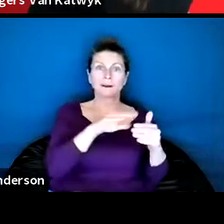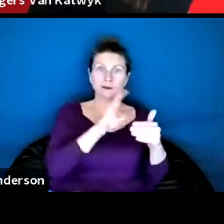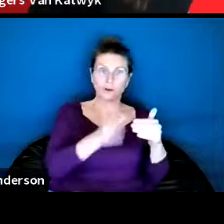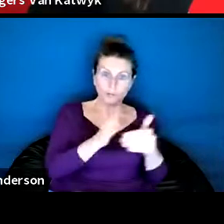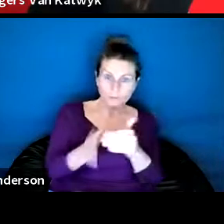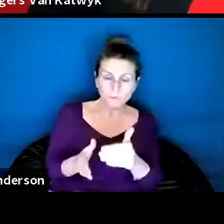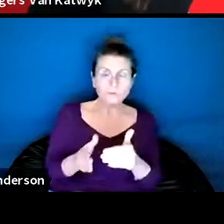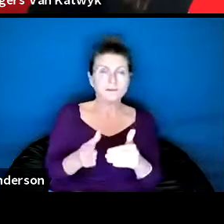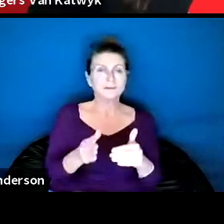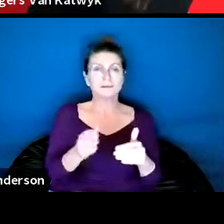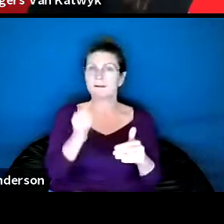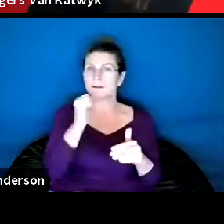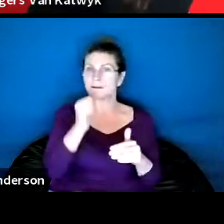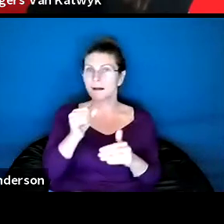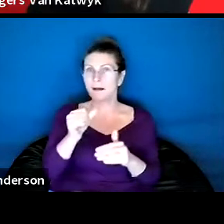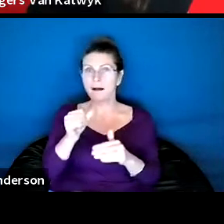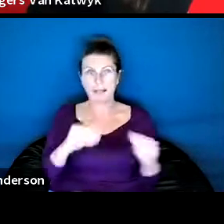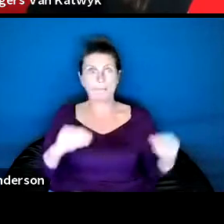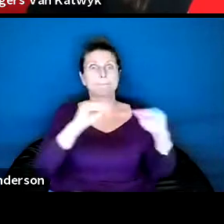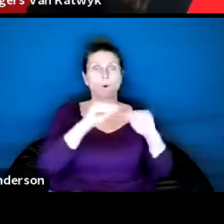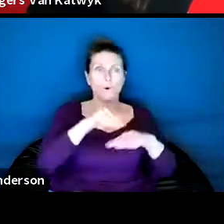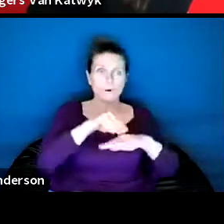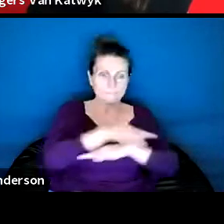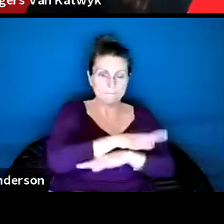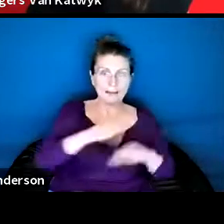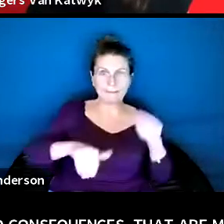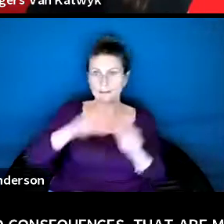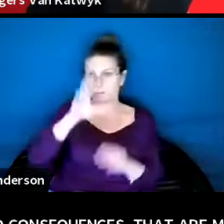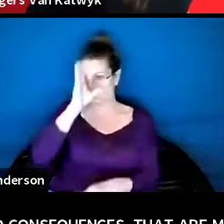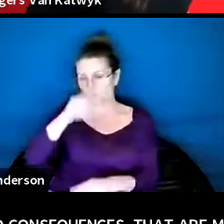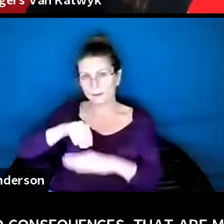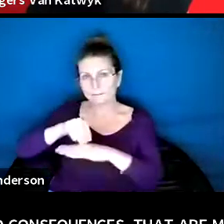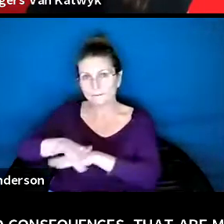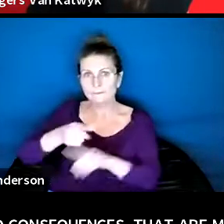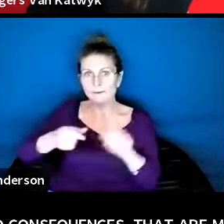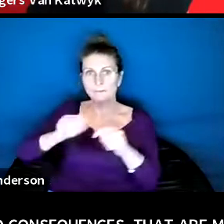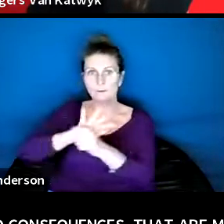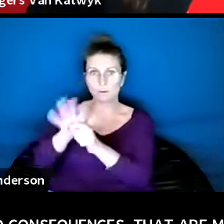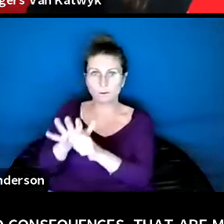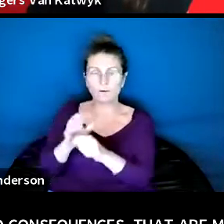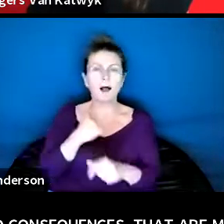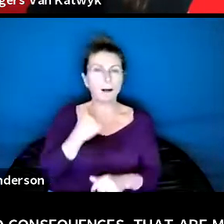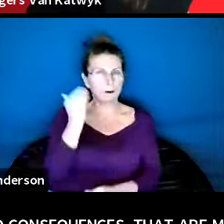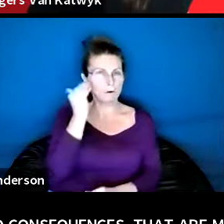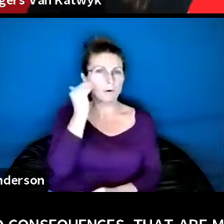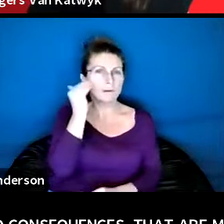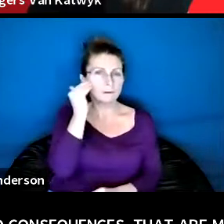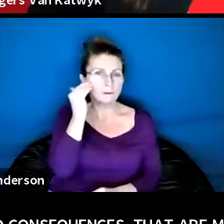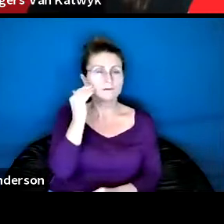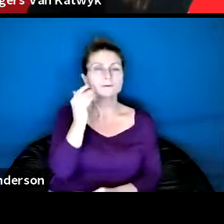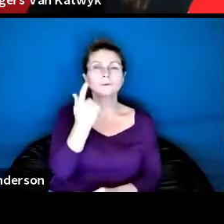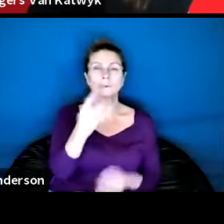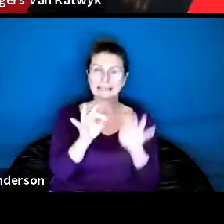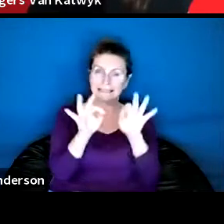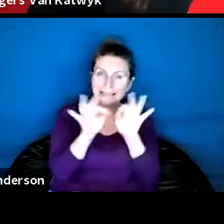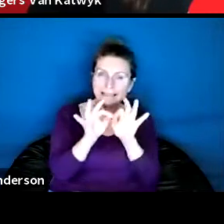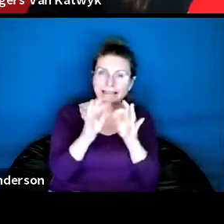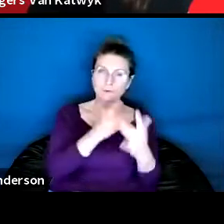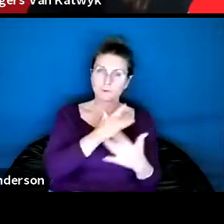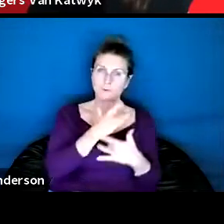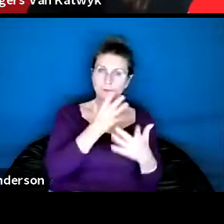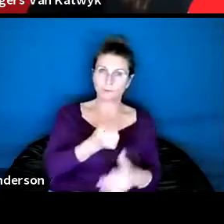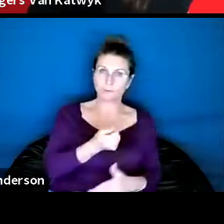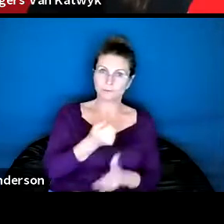the direct impact of COVID-19. So I'm really cognizant of the fact that one of the key concerns being expressed